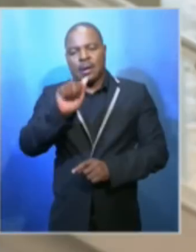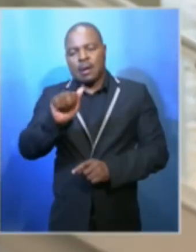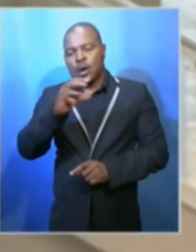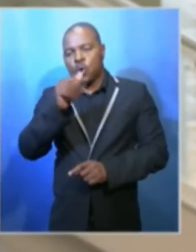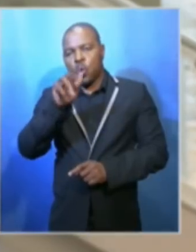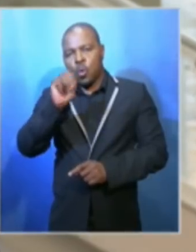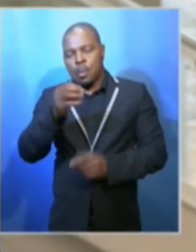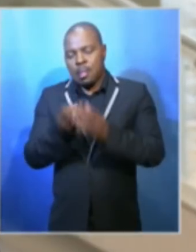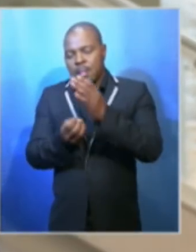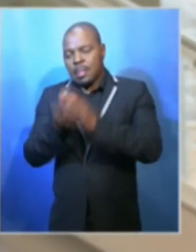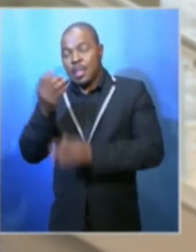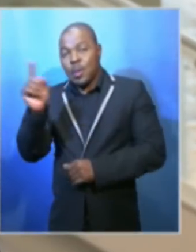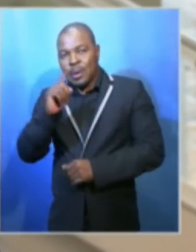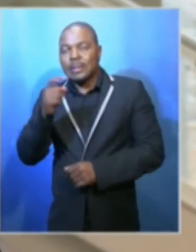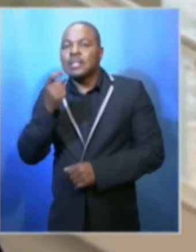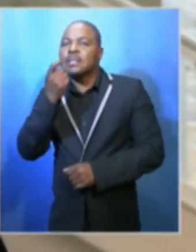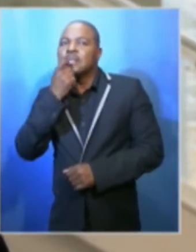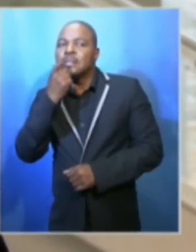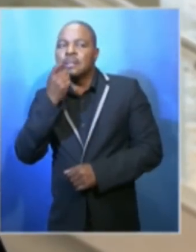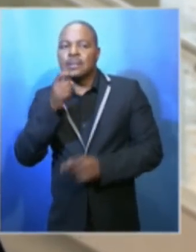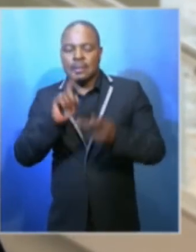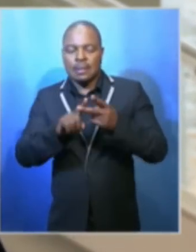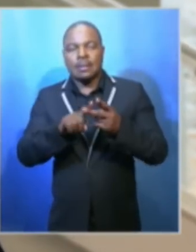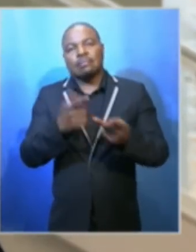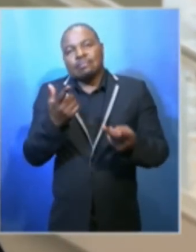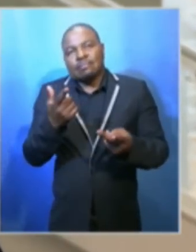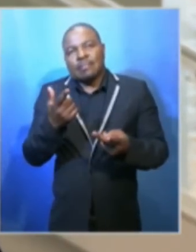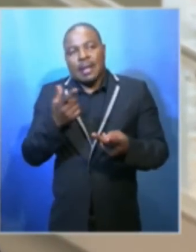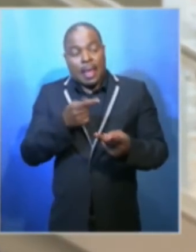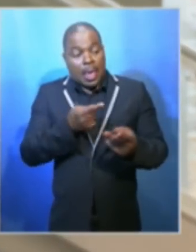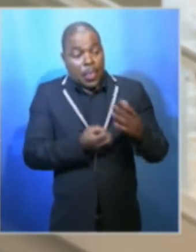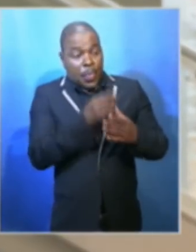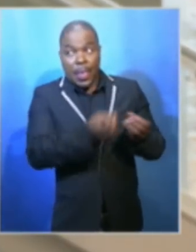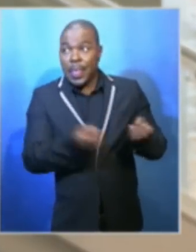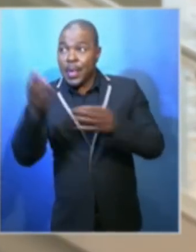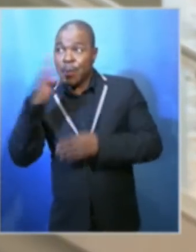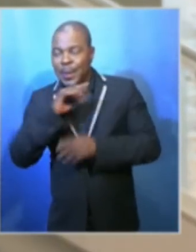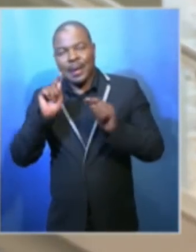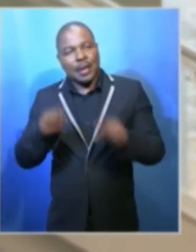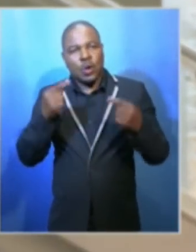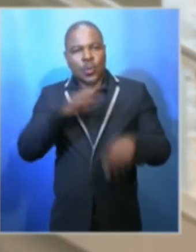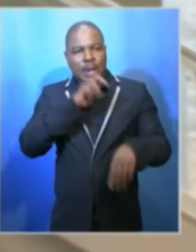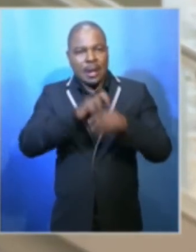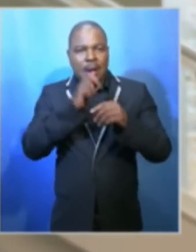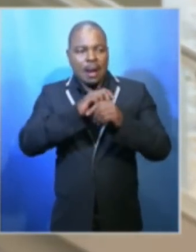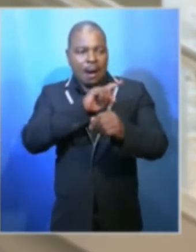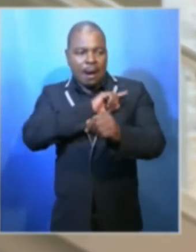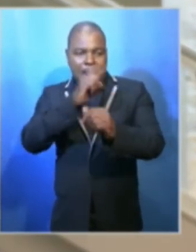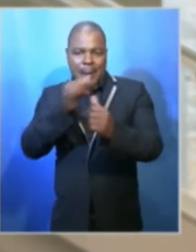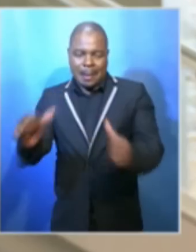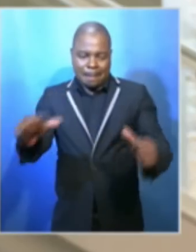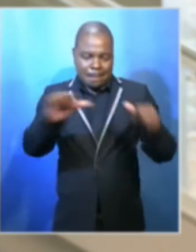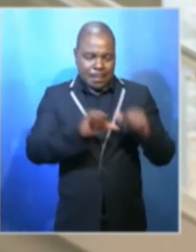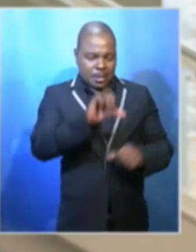can't make stainless steel. So we need to bring that capacity back to South Africa.